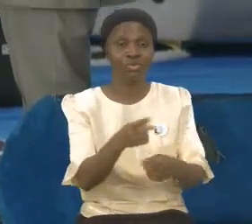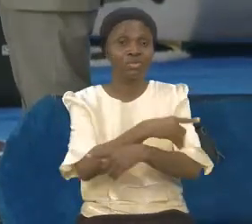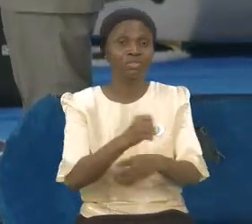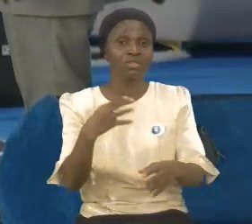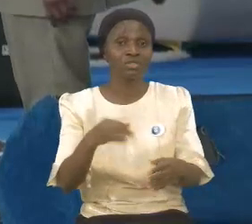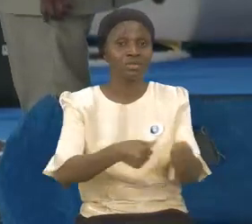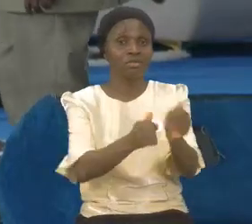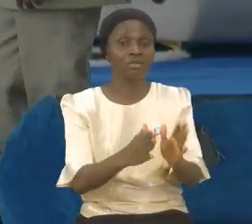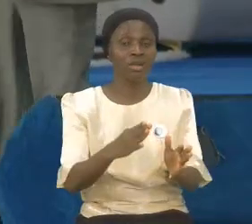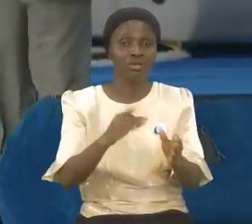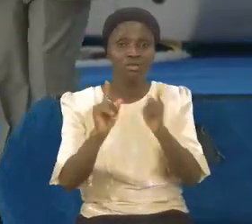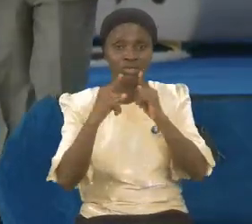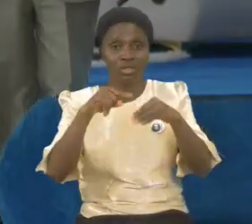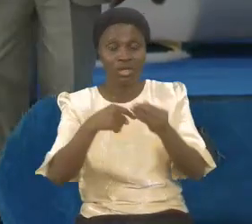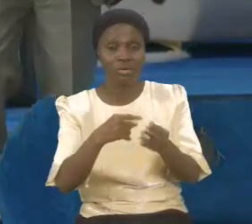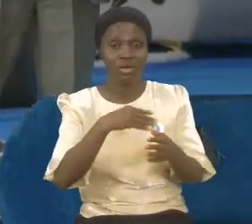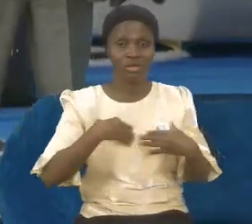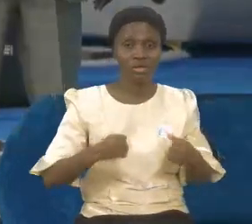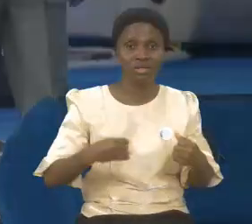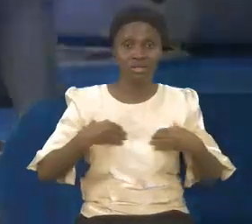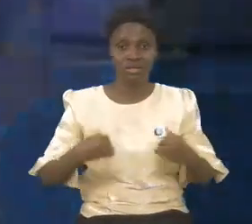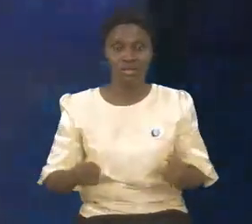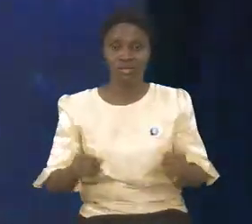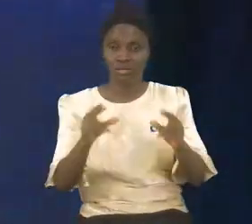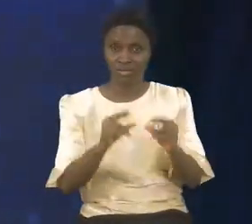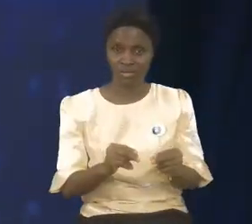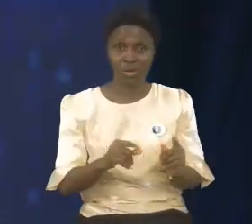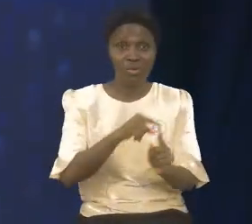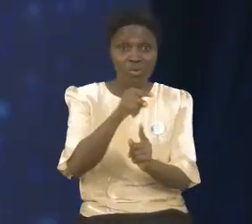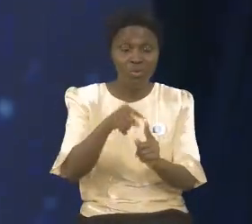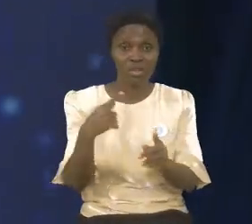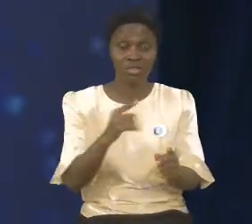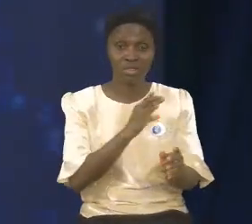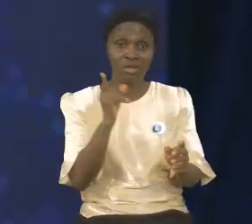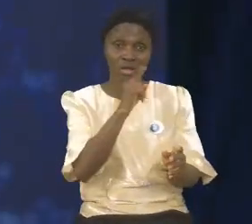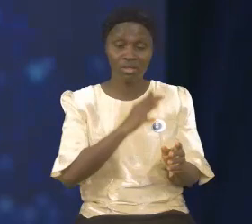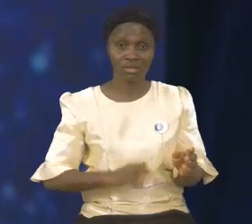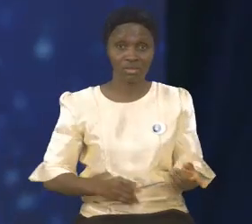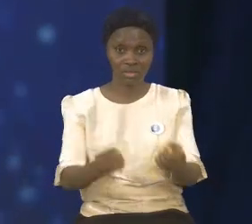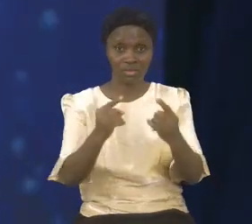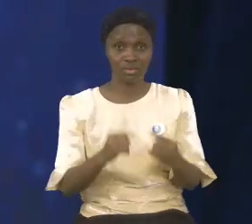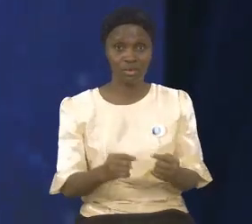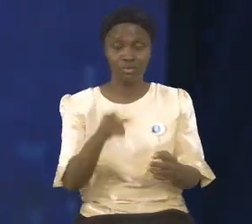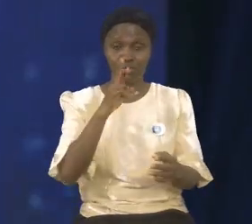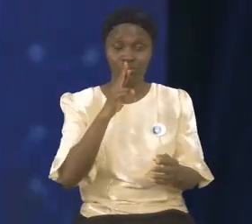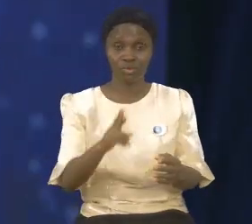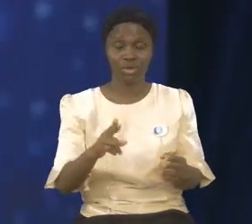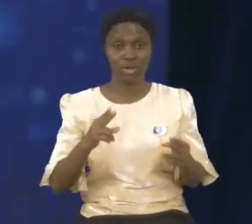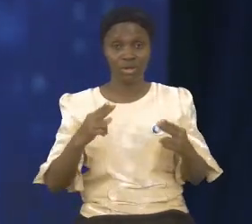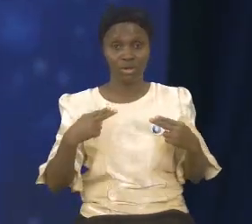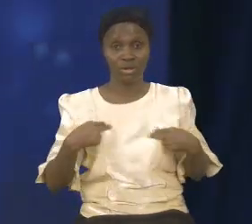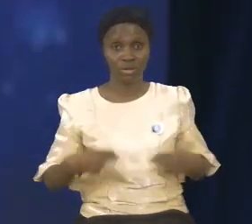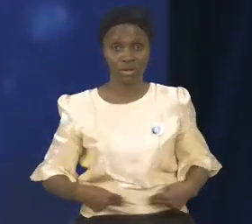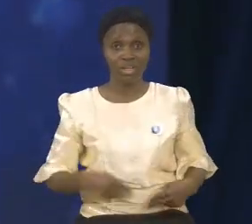you may have signs and wonders. What when the Antichrist comes, you are healthy, but you know, if you don't have the